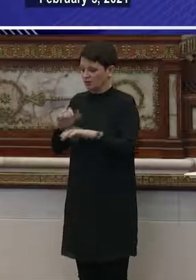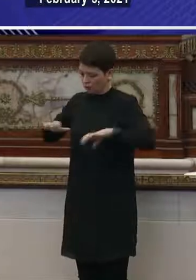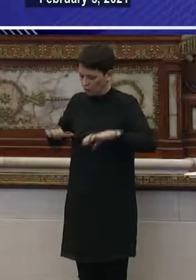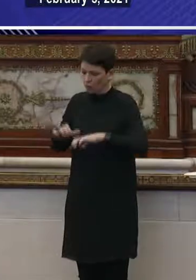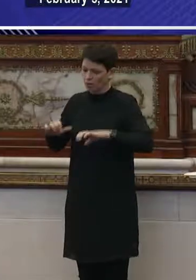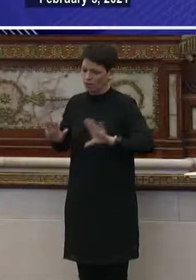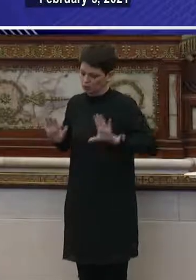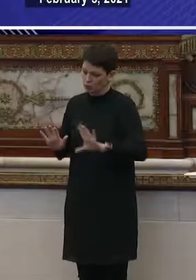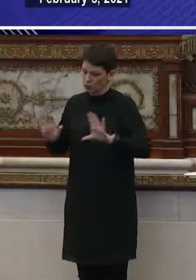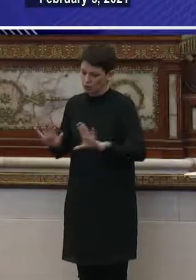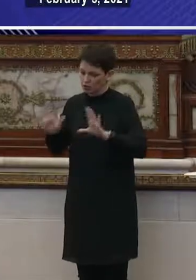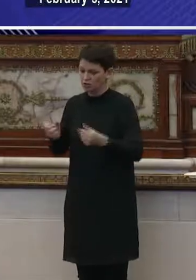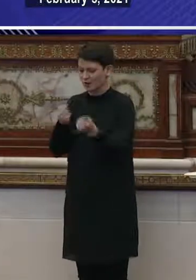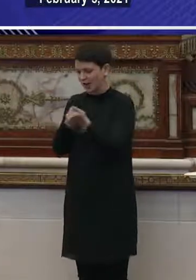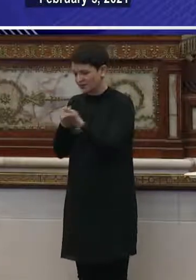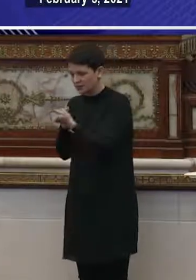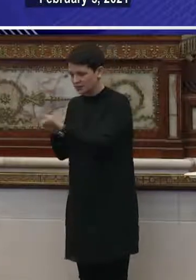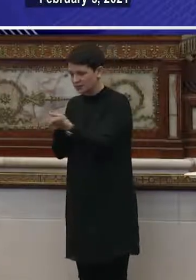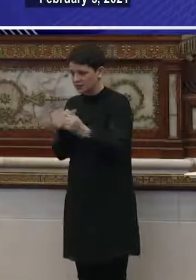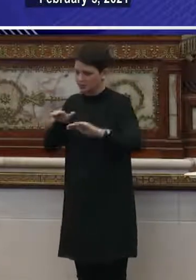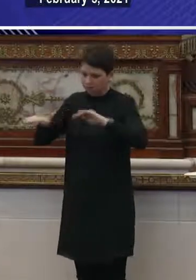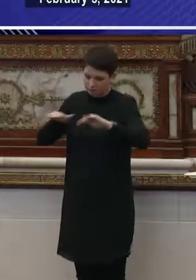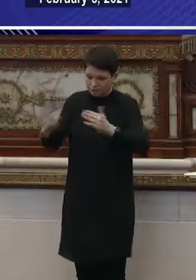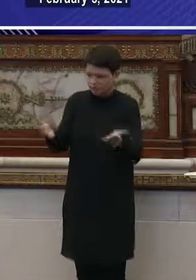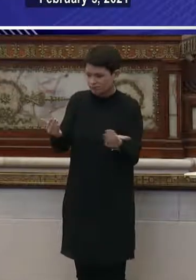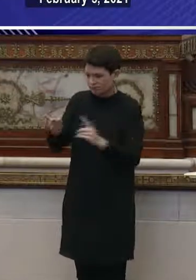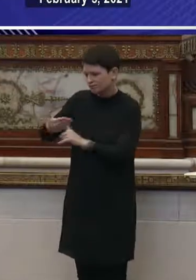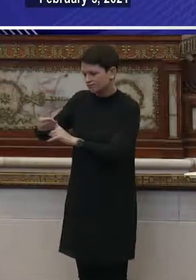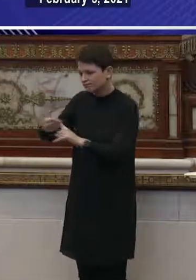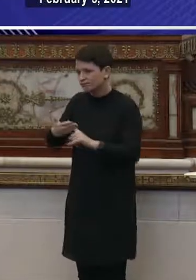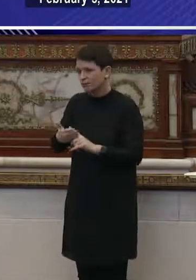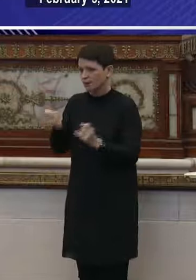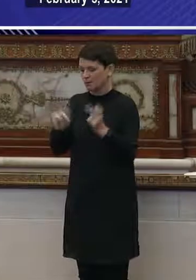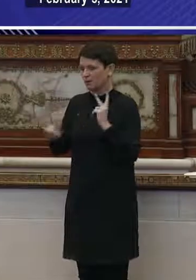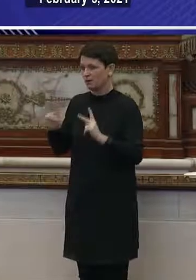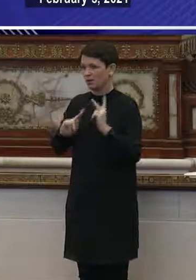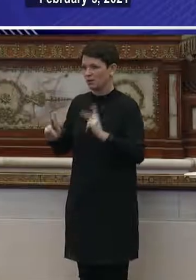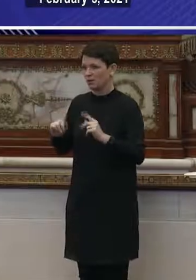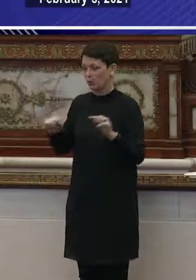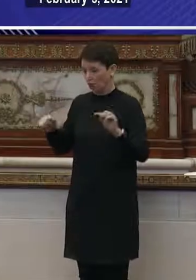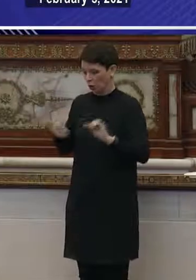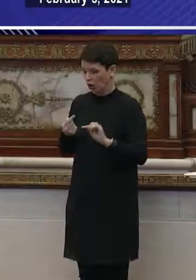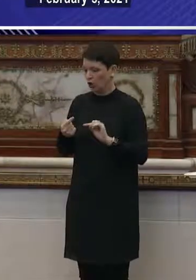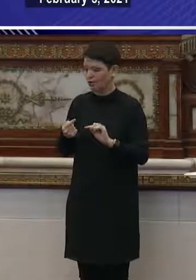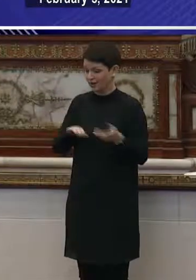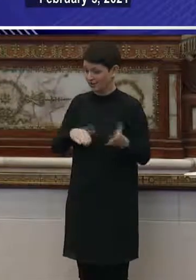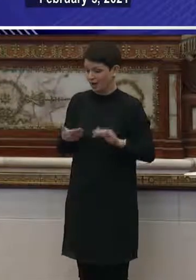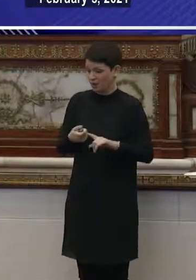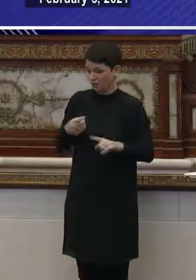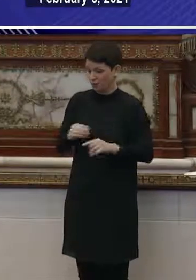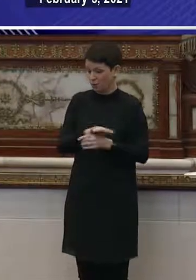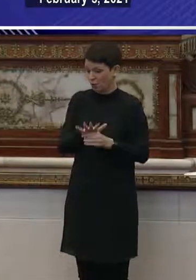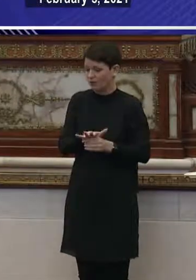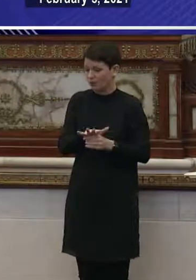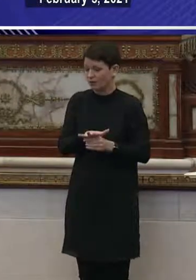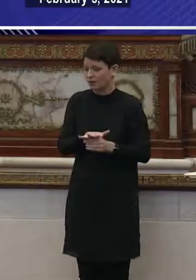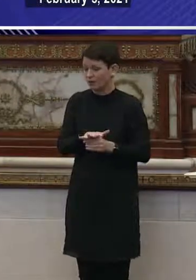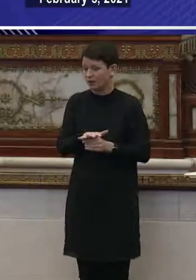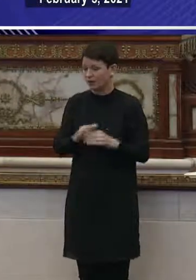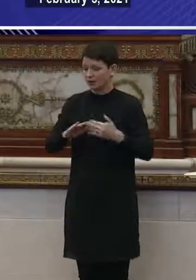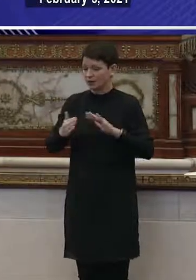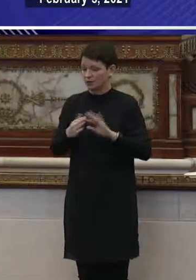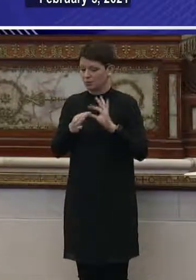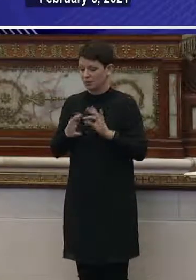and, just advocacy because so many people were being hurt by COVID and dying from COVID in communities